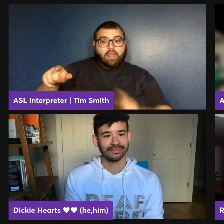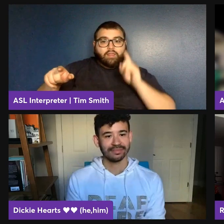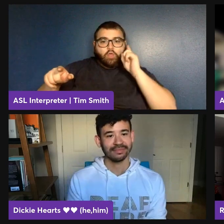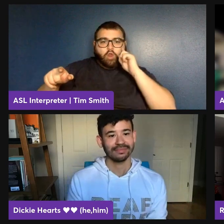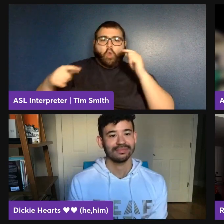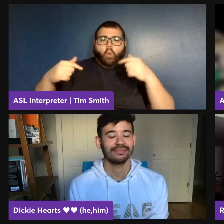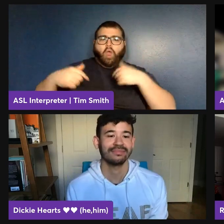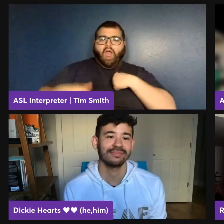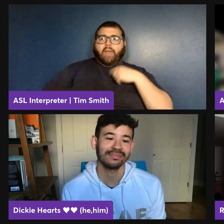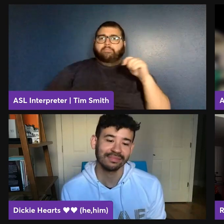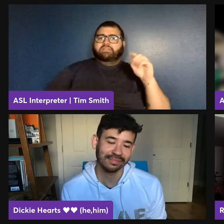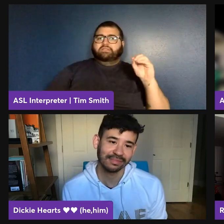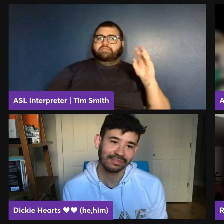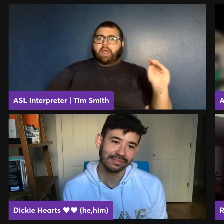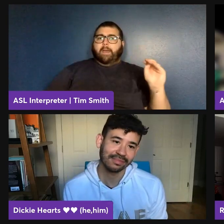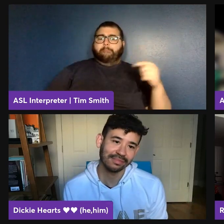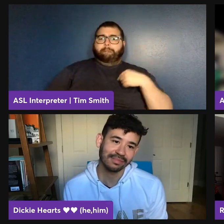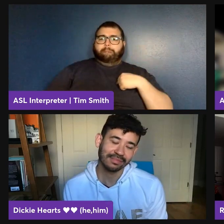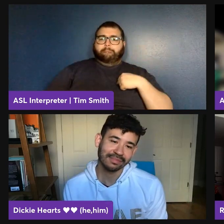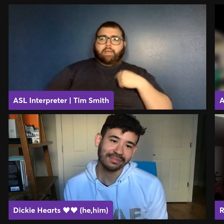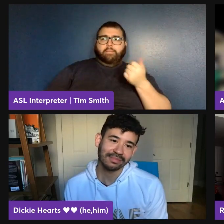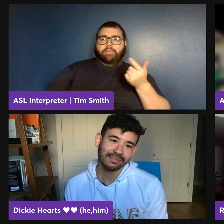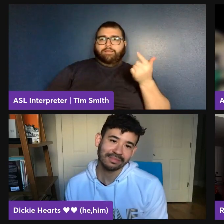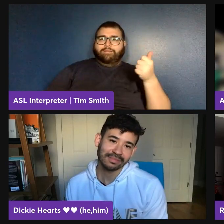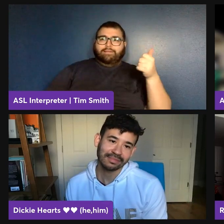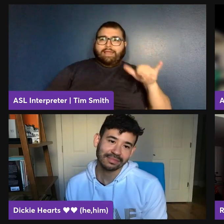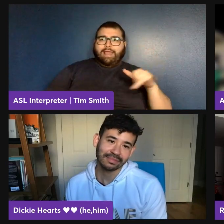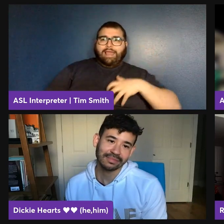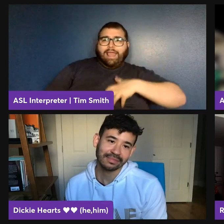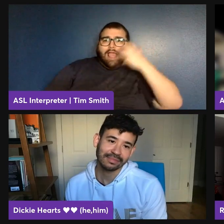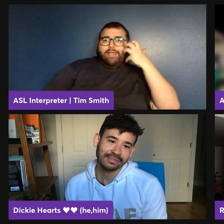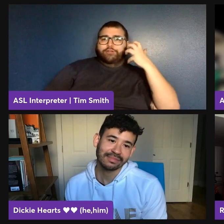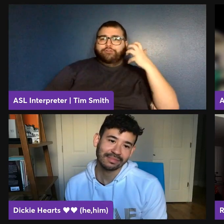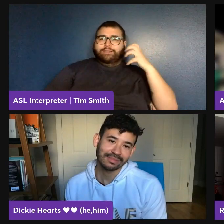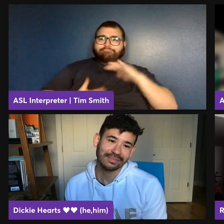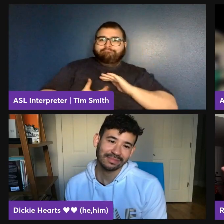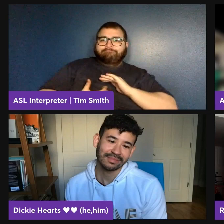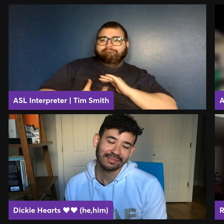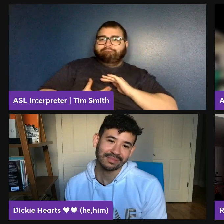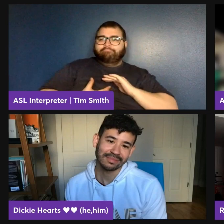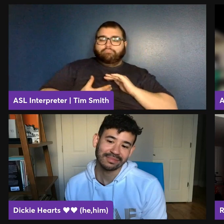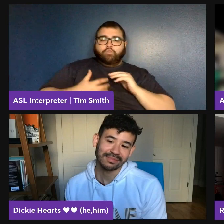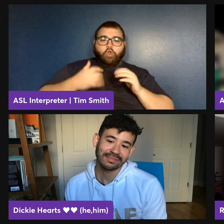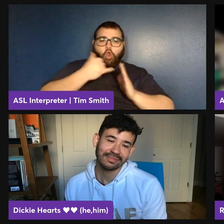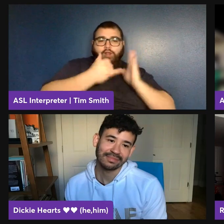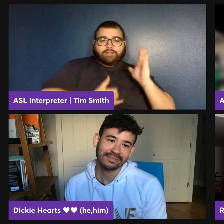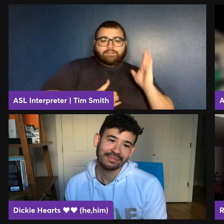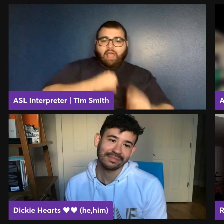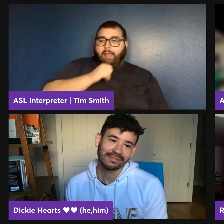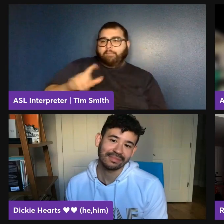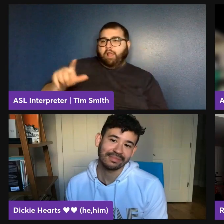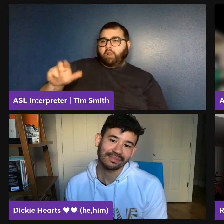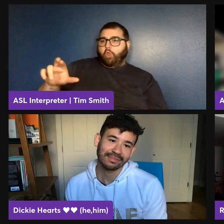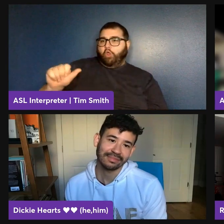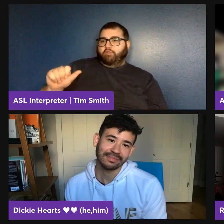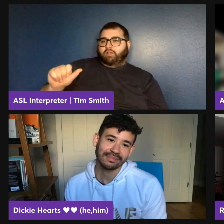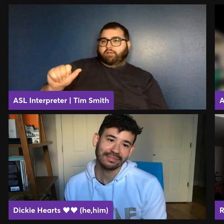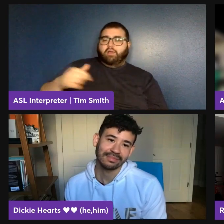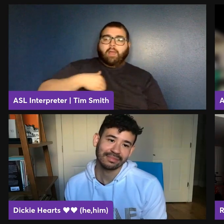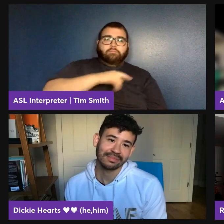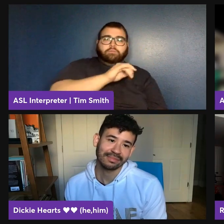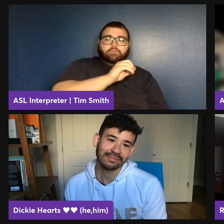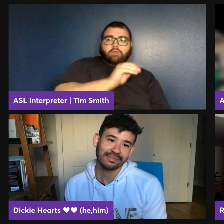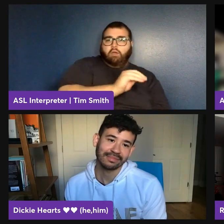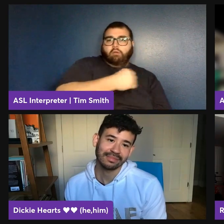Tom. I'm the gay, angry, angsty artist. I'm not Laura, I'm Tom.